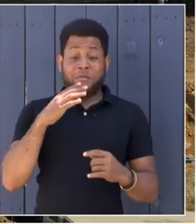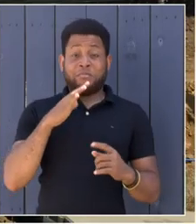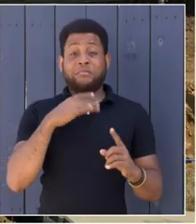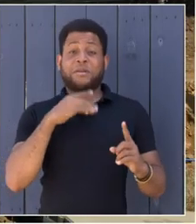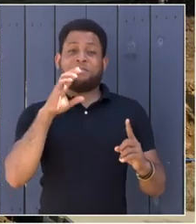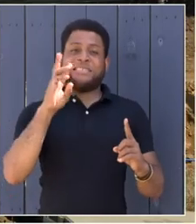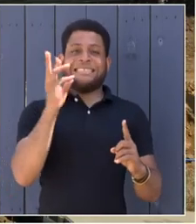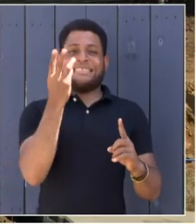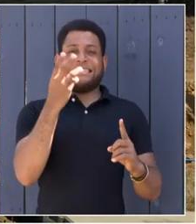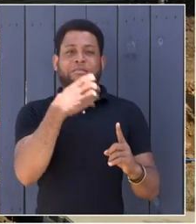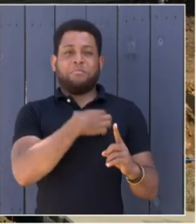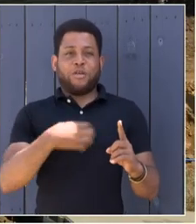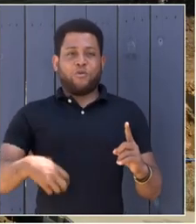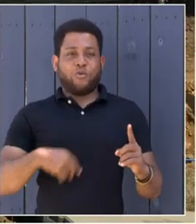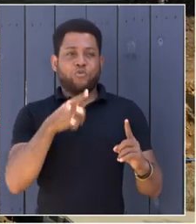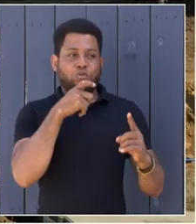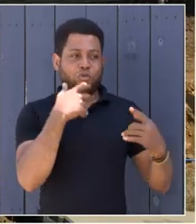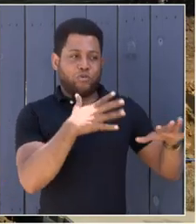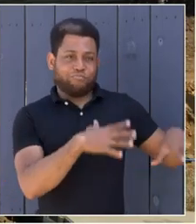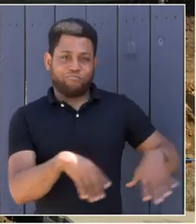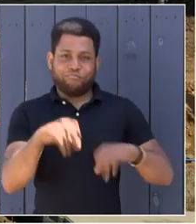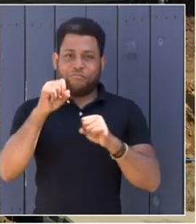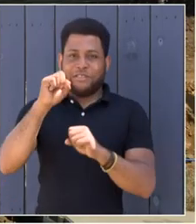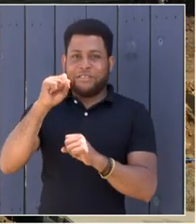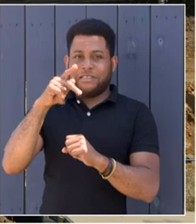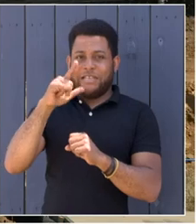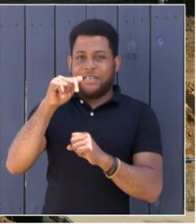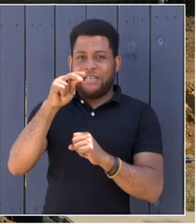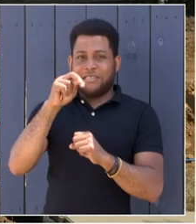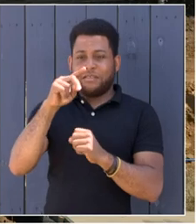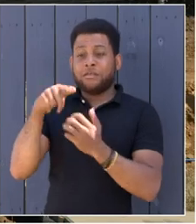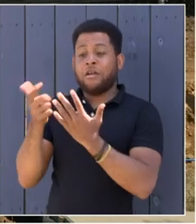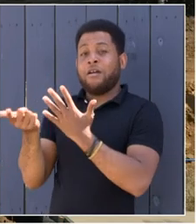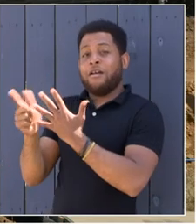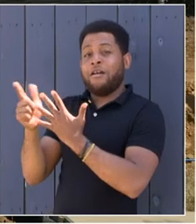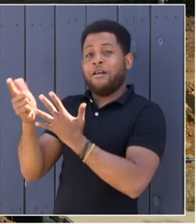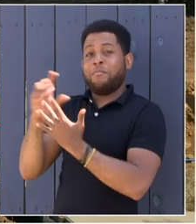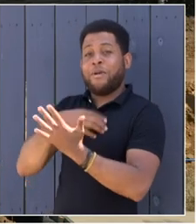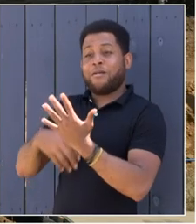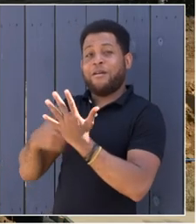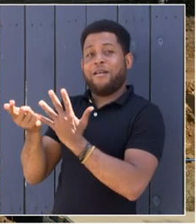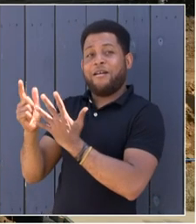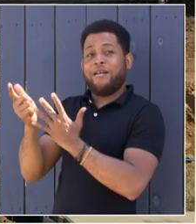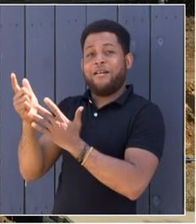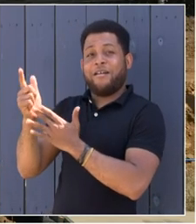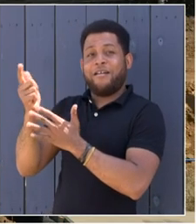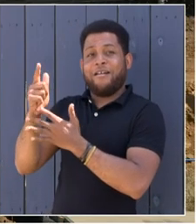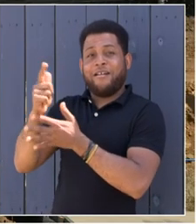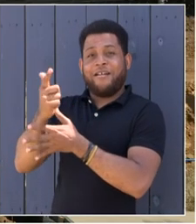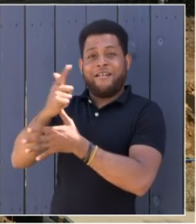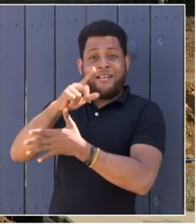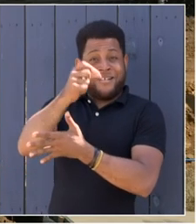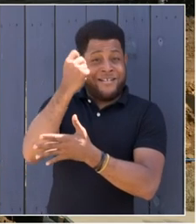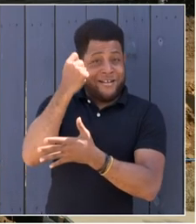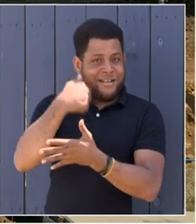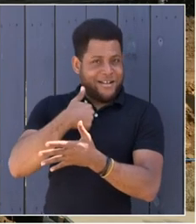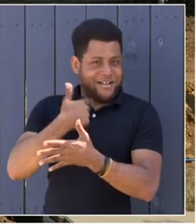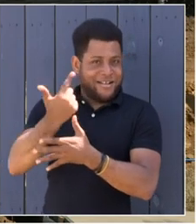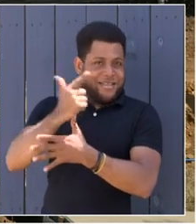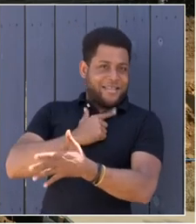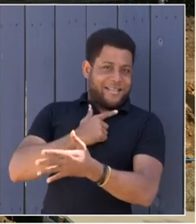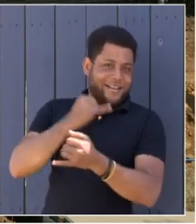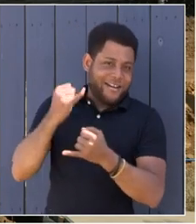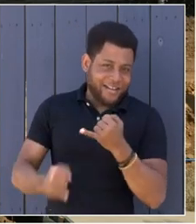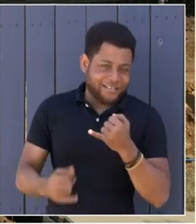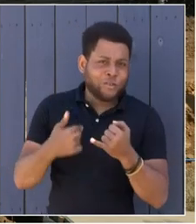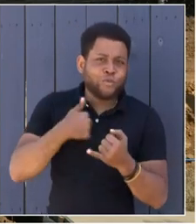last. And that includes your council member and Mayor Vince Gray, who would love to have been